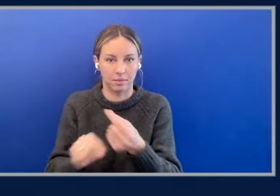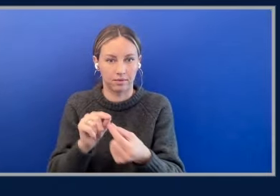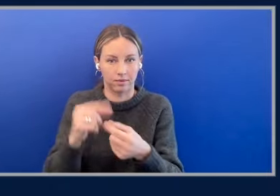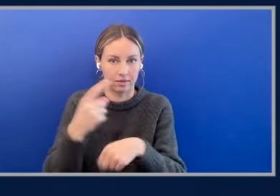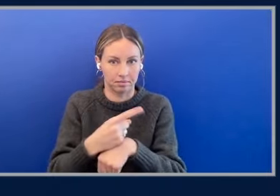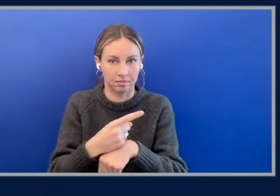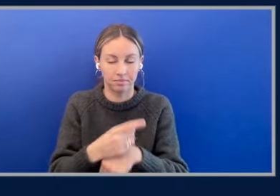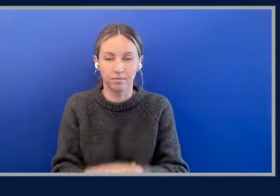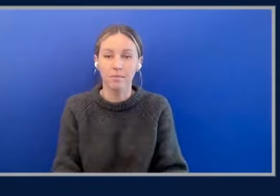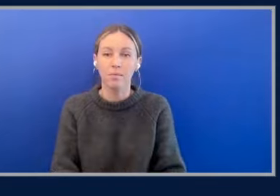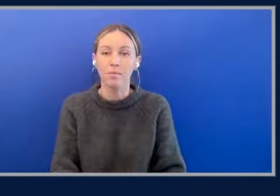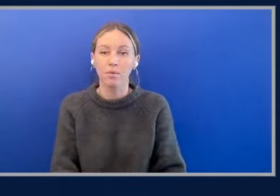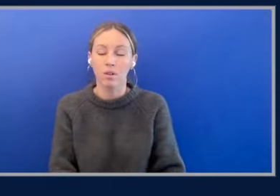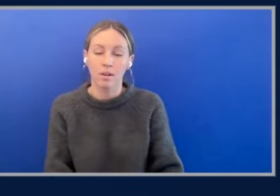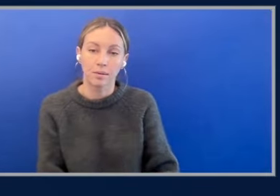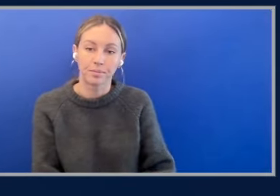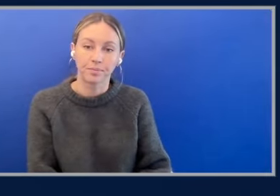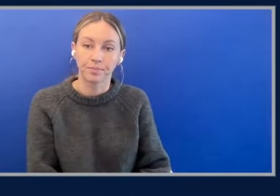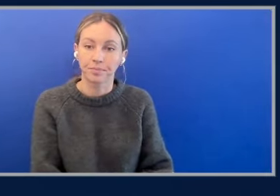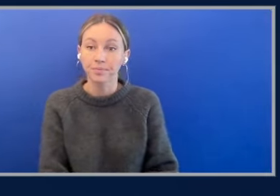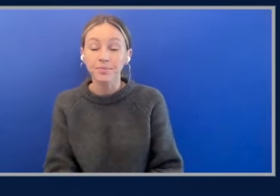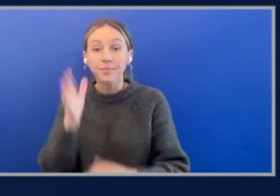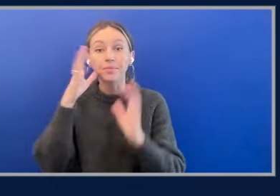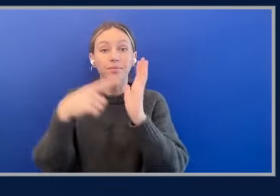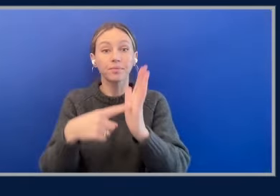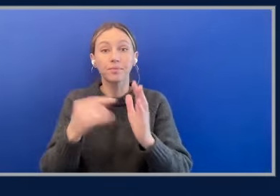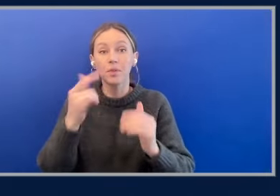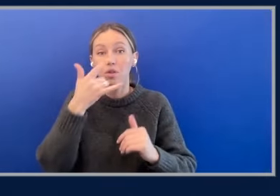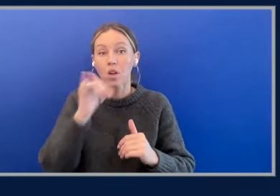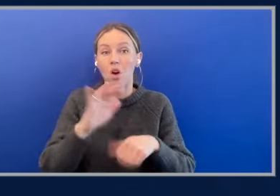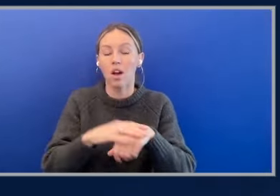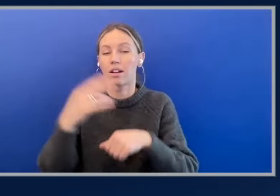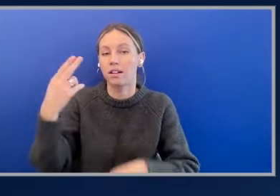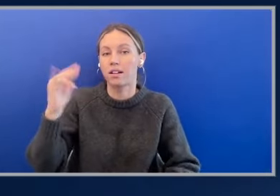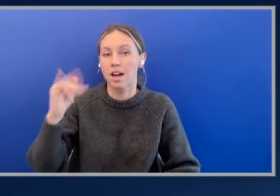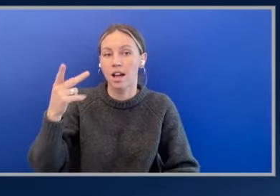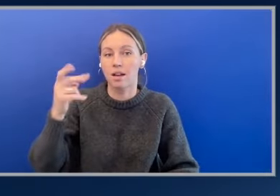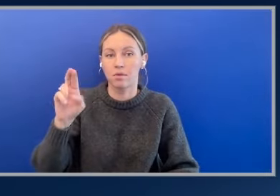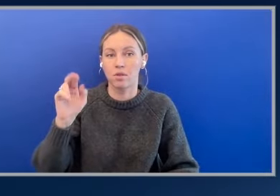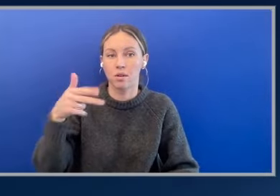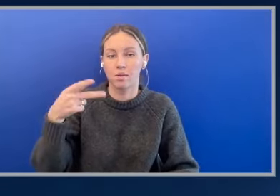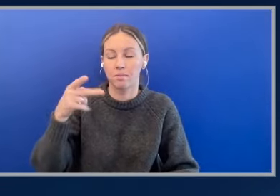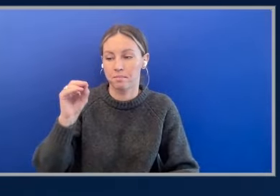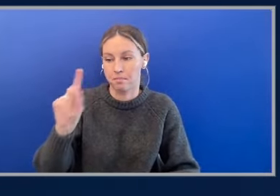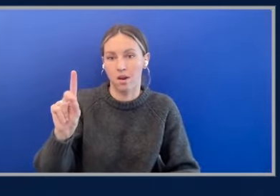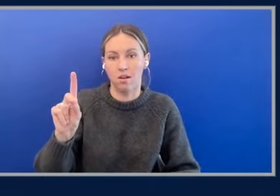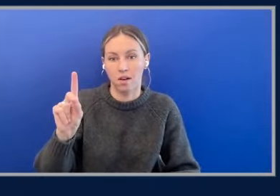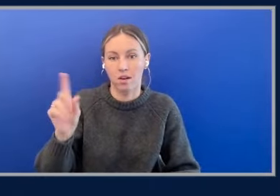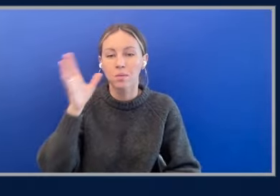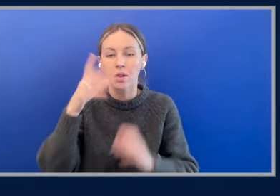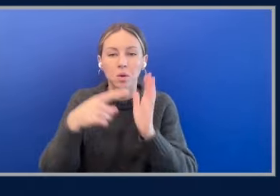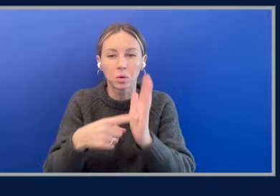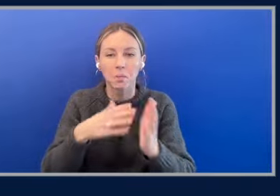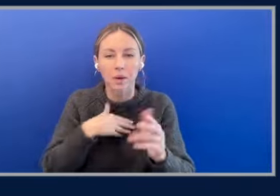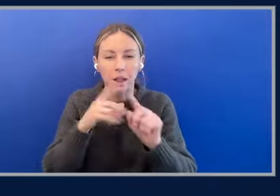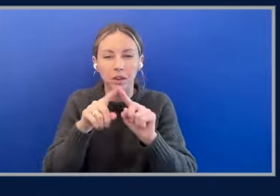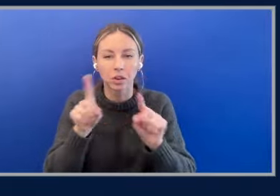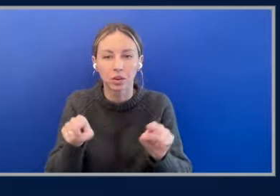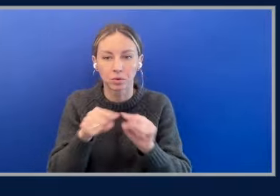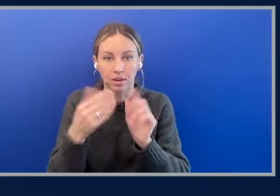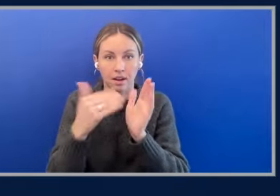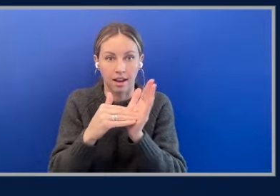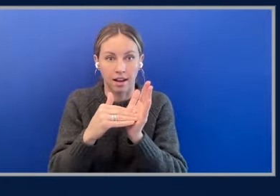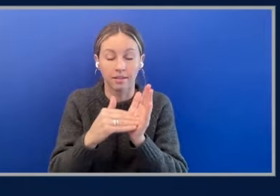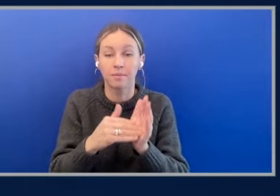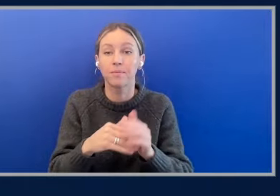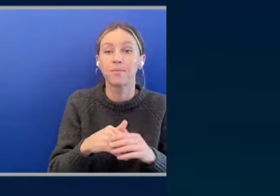me show you how it looks like from the HyperPod side. Let me move to the cluster management screen. When you create, how does it work?